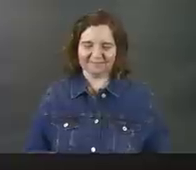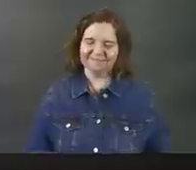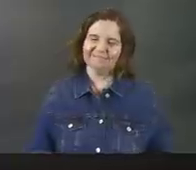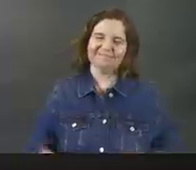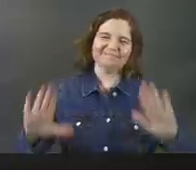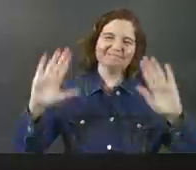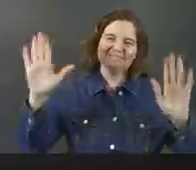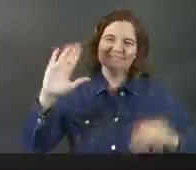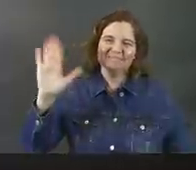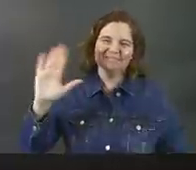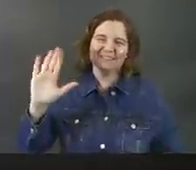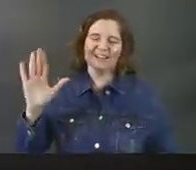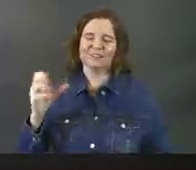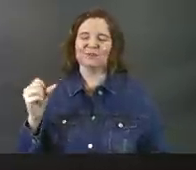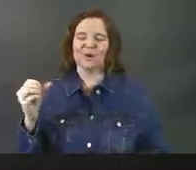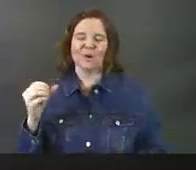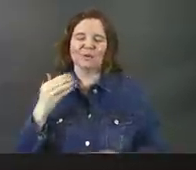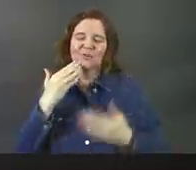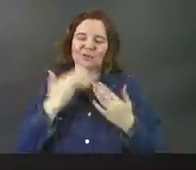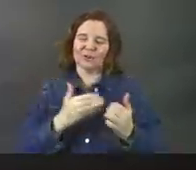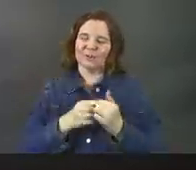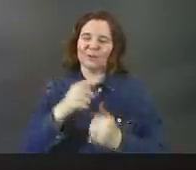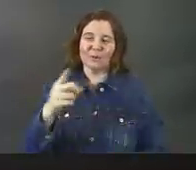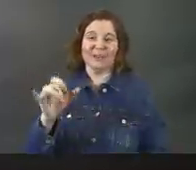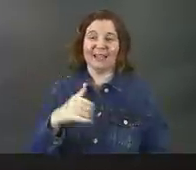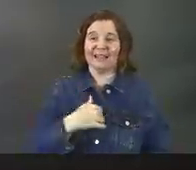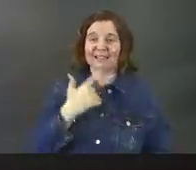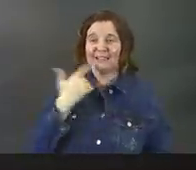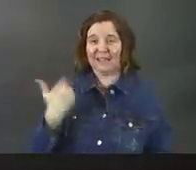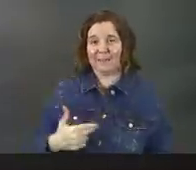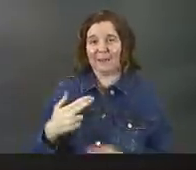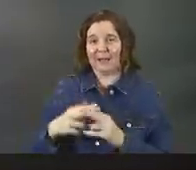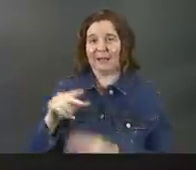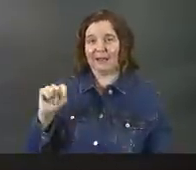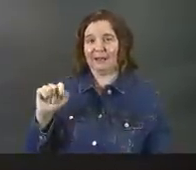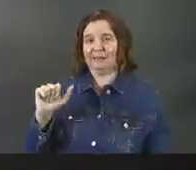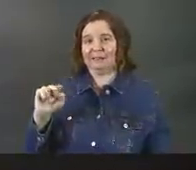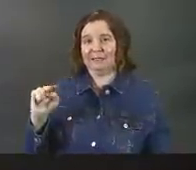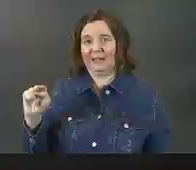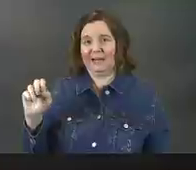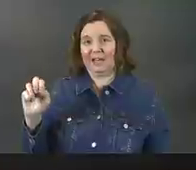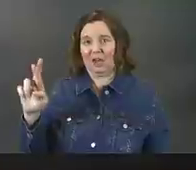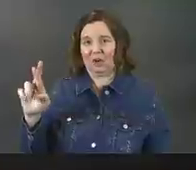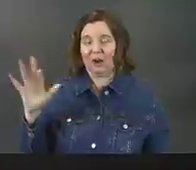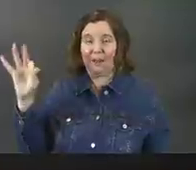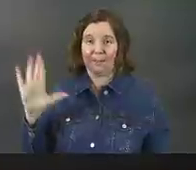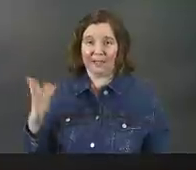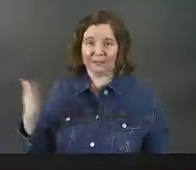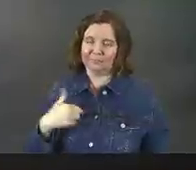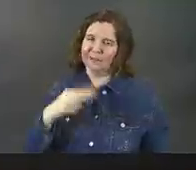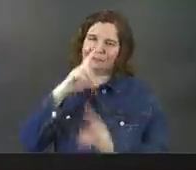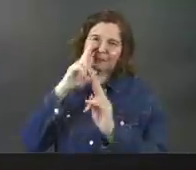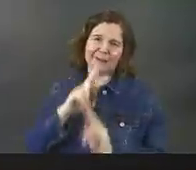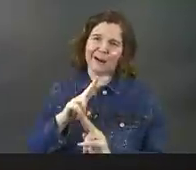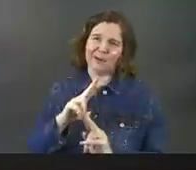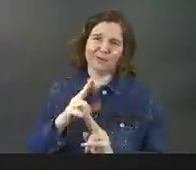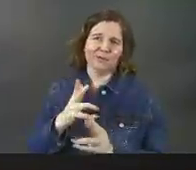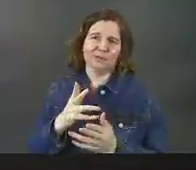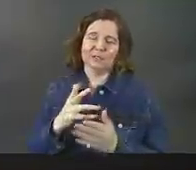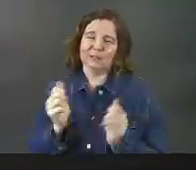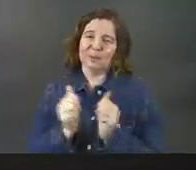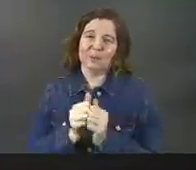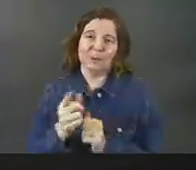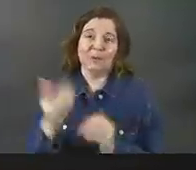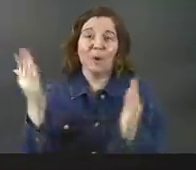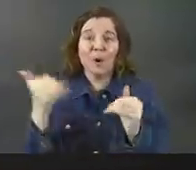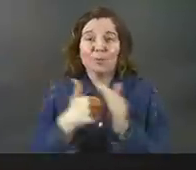Well, hey, Grace Fellowship. So good to be with you. Like they said, my name is Tanner. I'm one of the pastors here. And as always, such an honor and a privilege to be